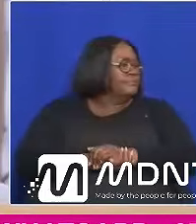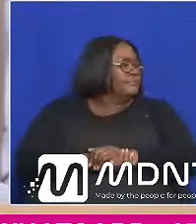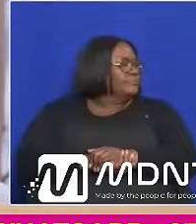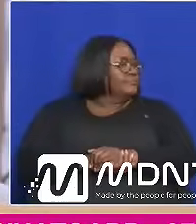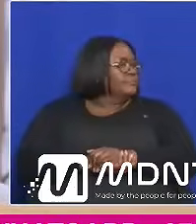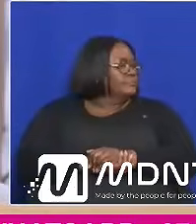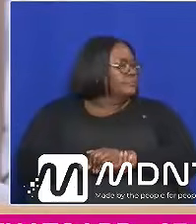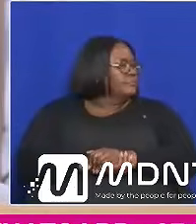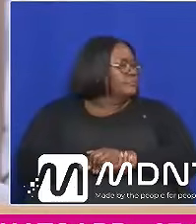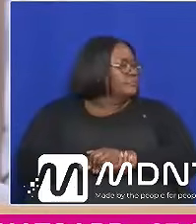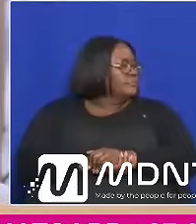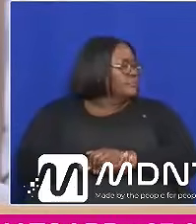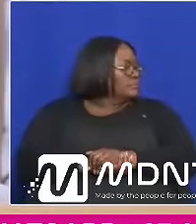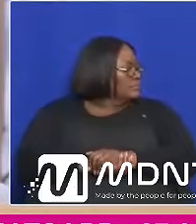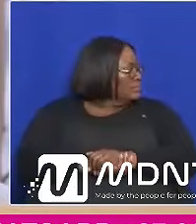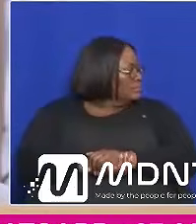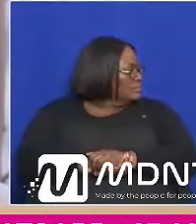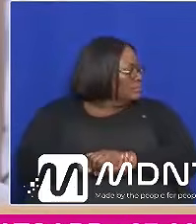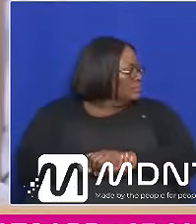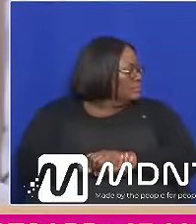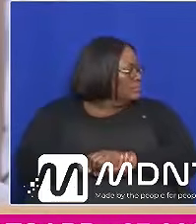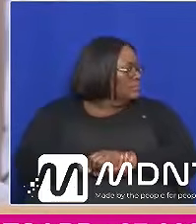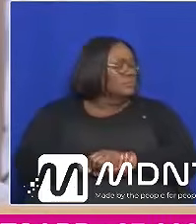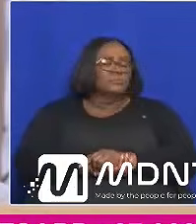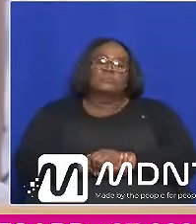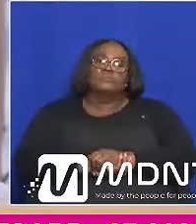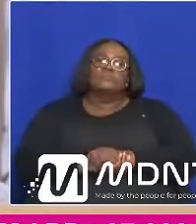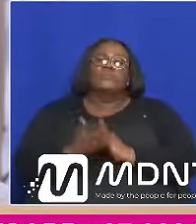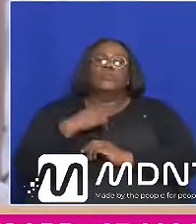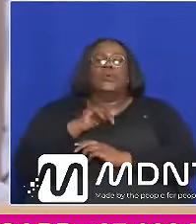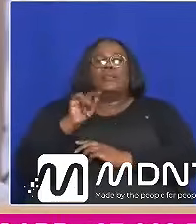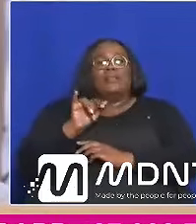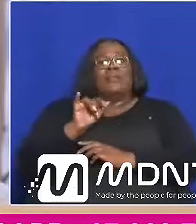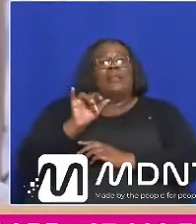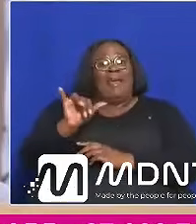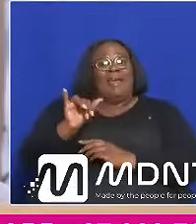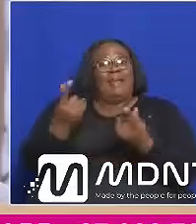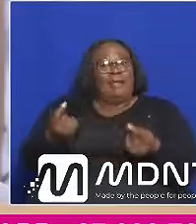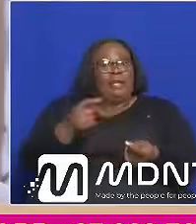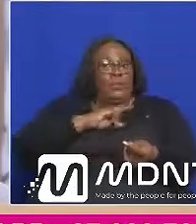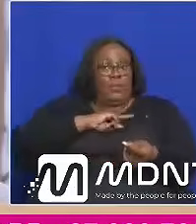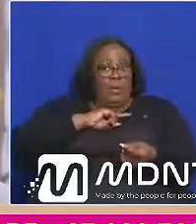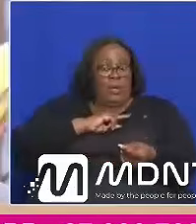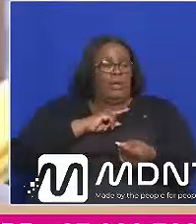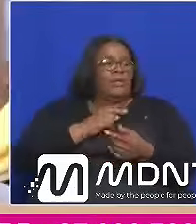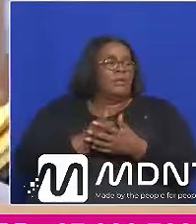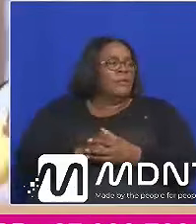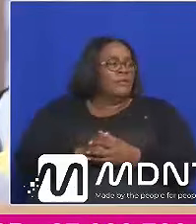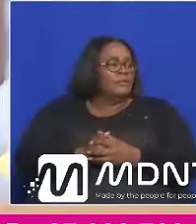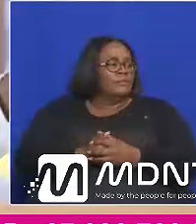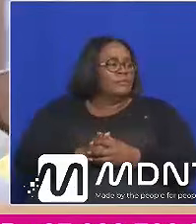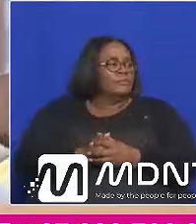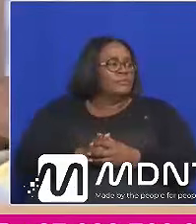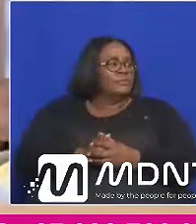Now, we did that precisely to have to understand